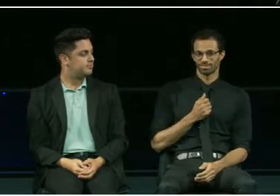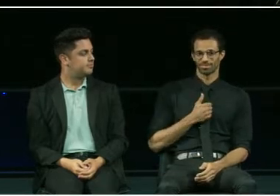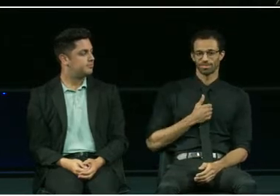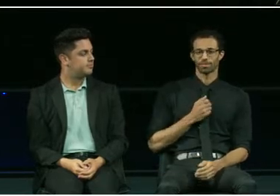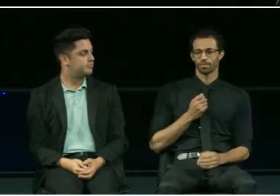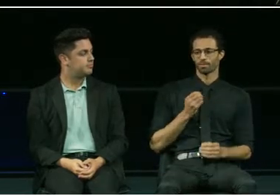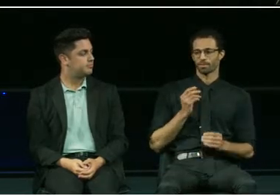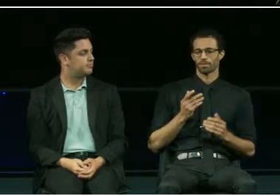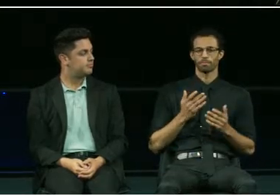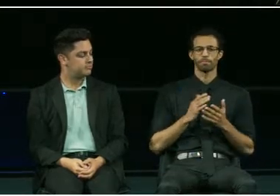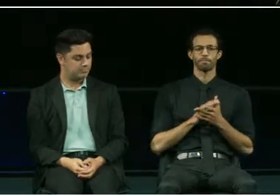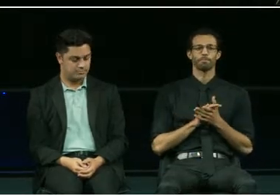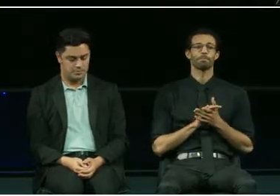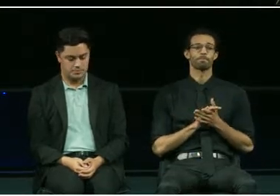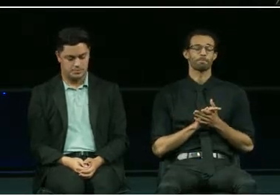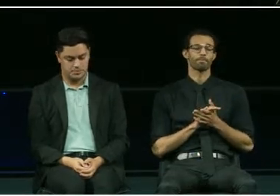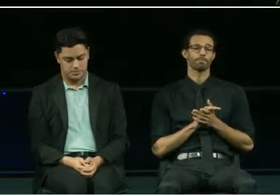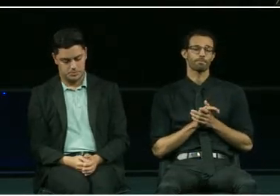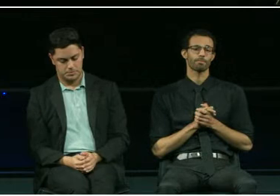I mean,